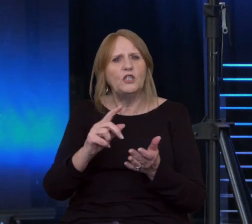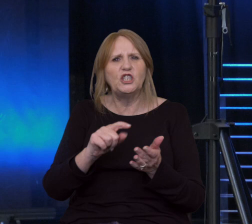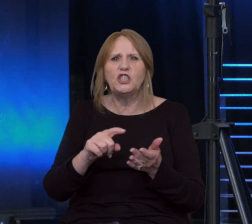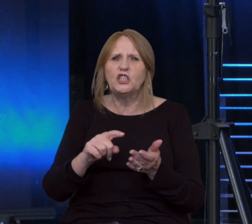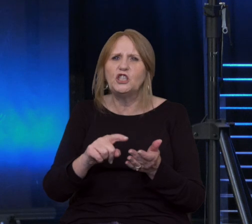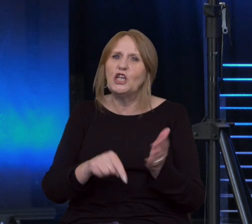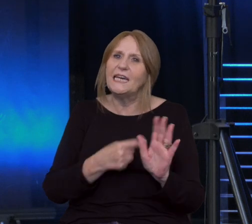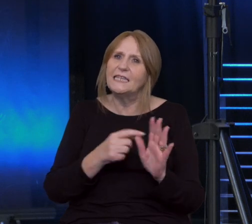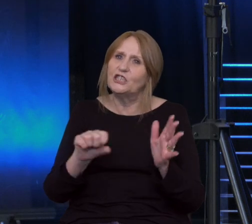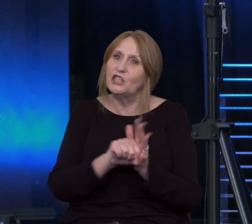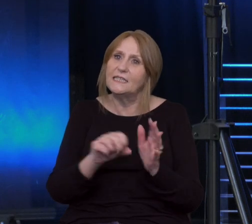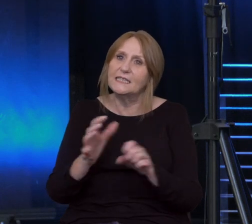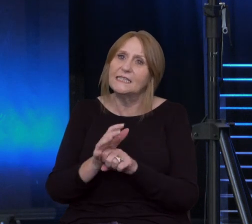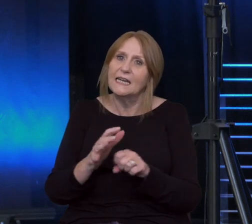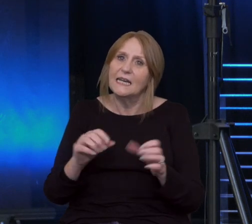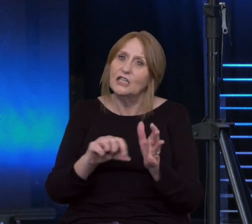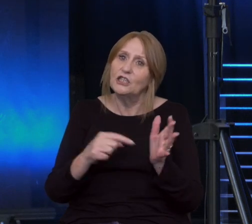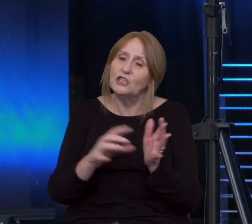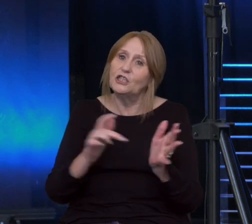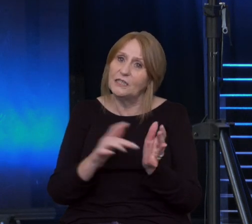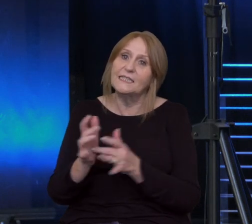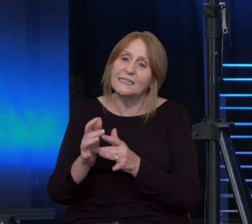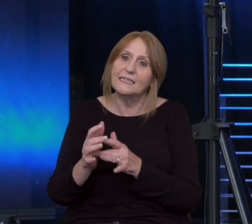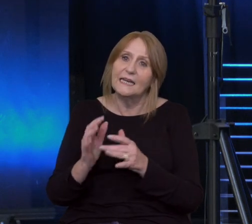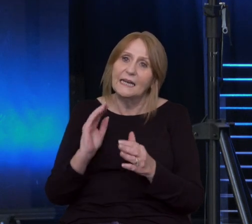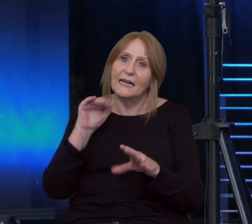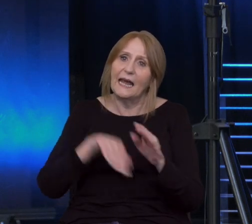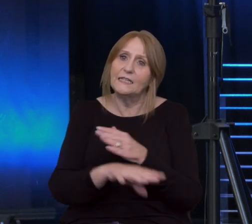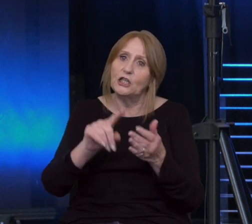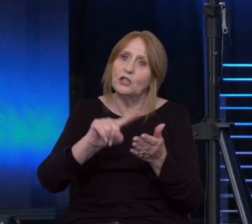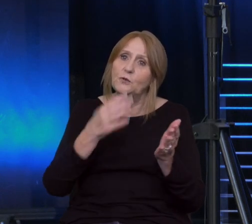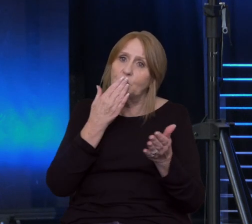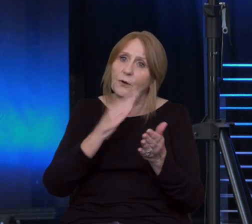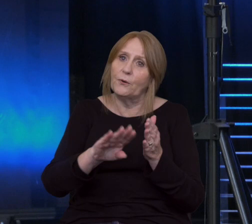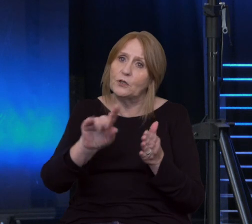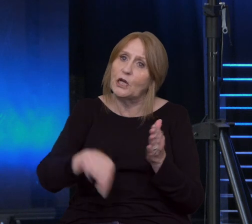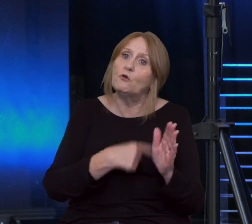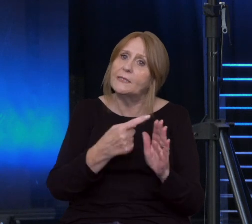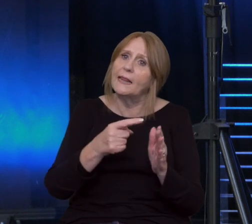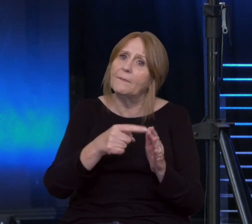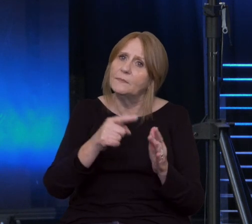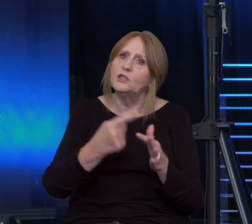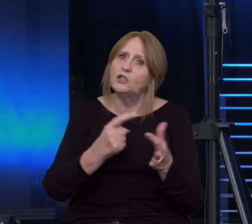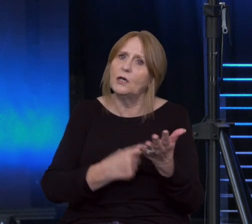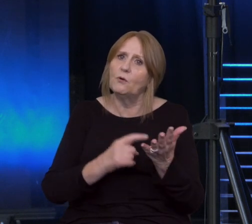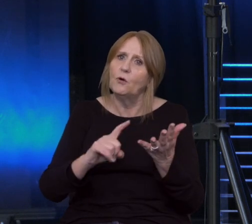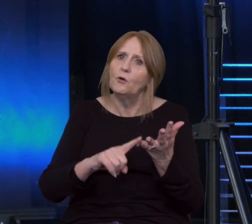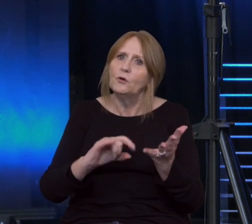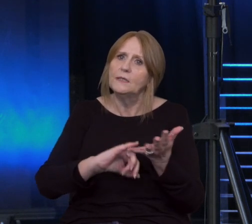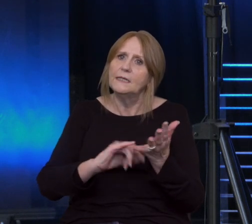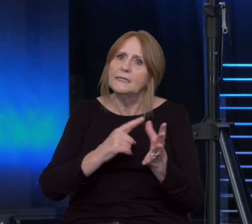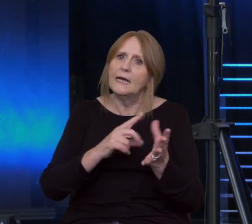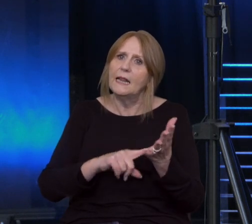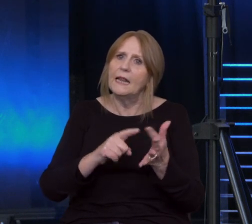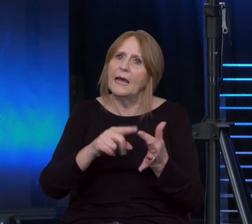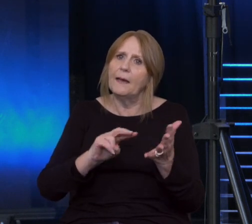on Palm Sunday, the week before His crucifixion. And do you remember how He rode on a donkey? And as He rode